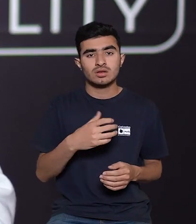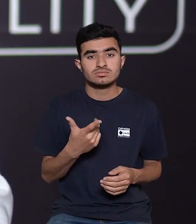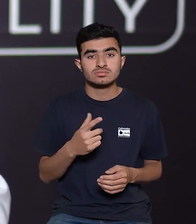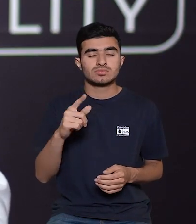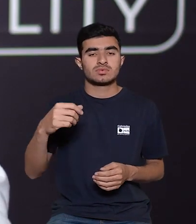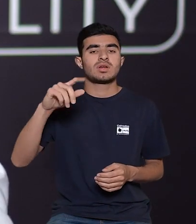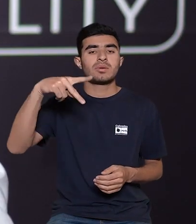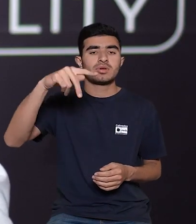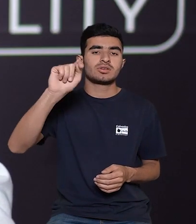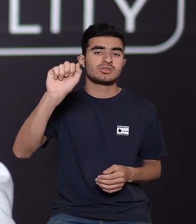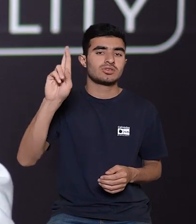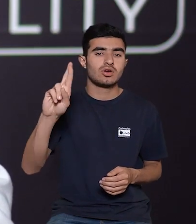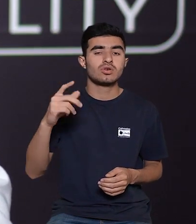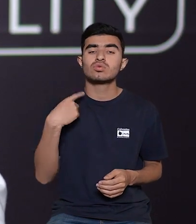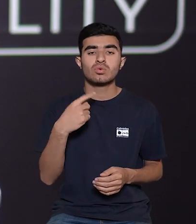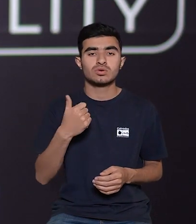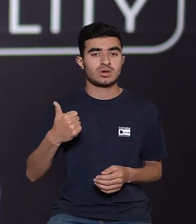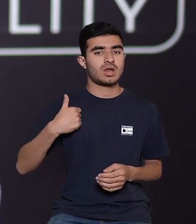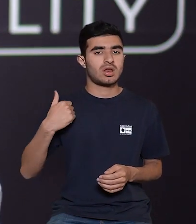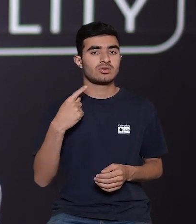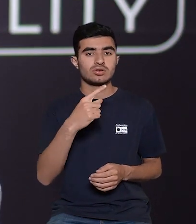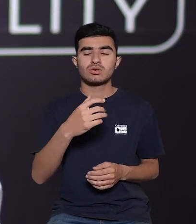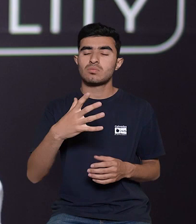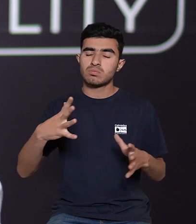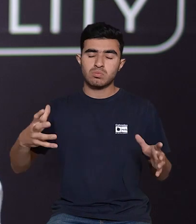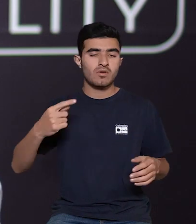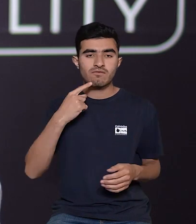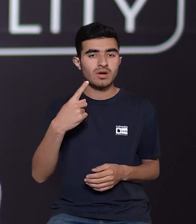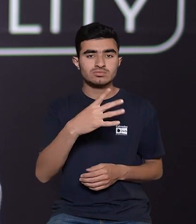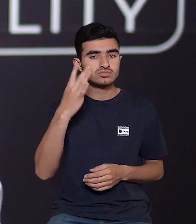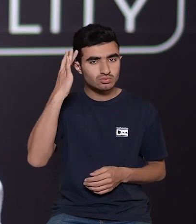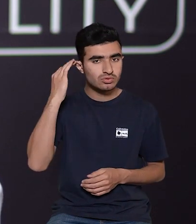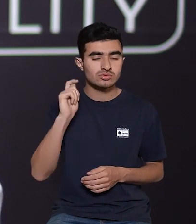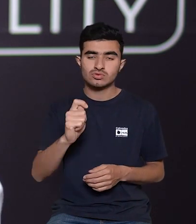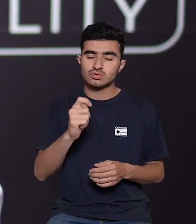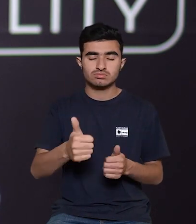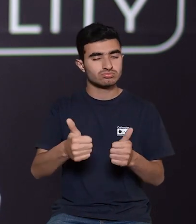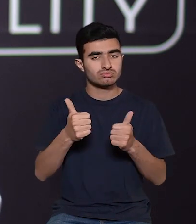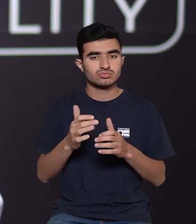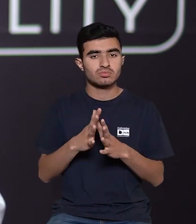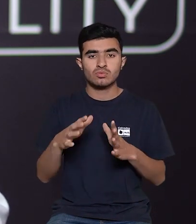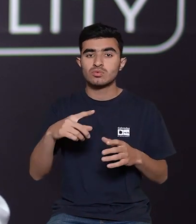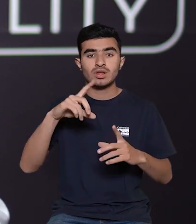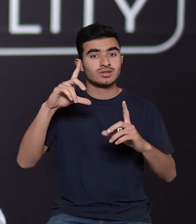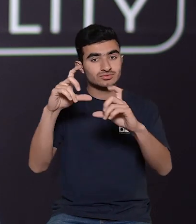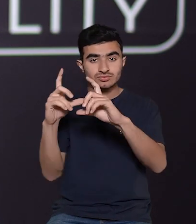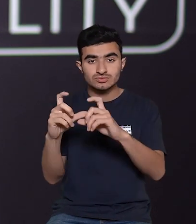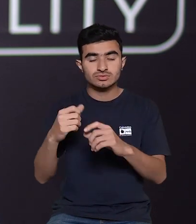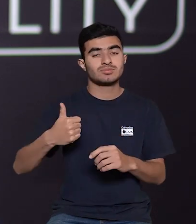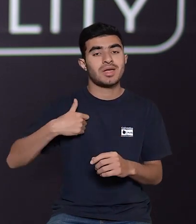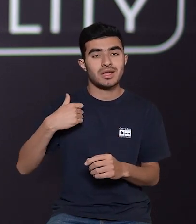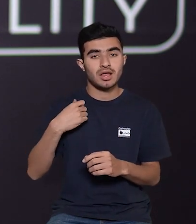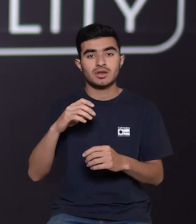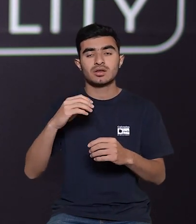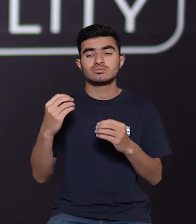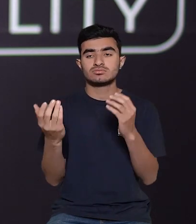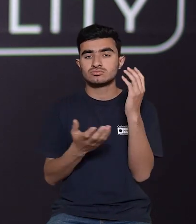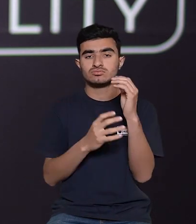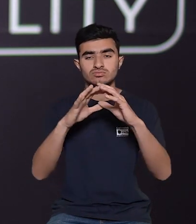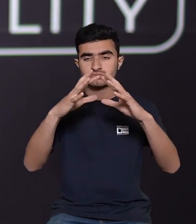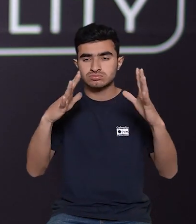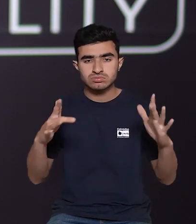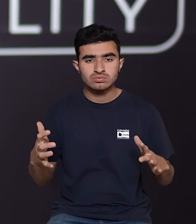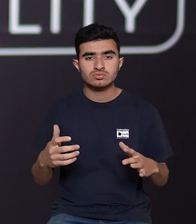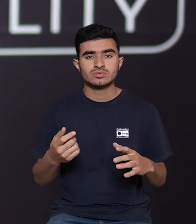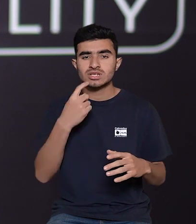inspiration, Peter McKinnon, the Canadian photographer. Everyone knows about him because of his work, his bucket shot of Canada's glaciers,